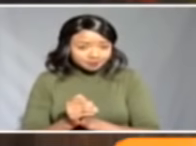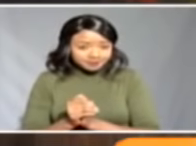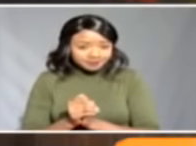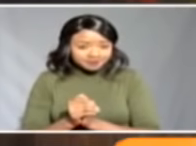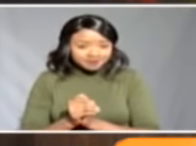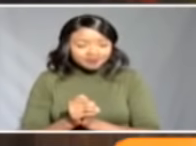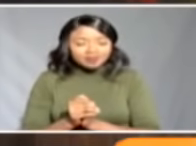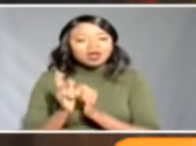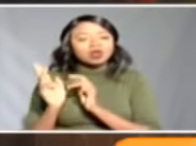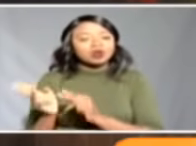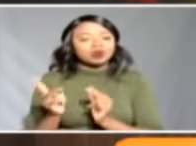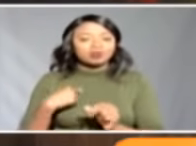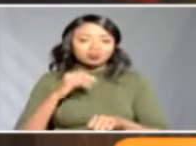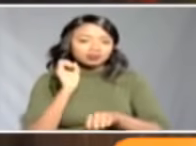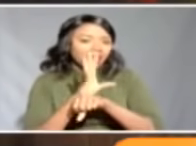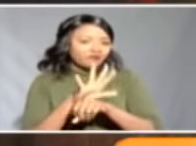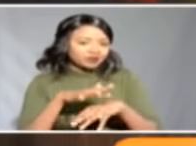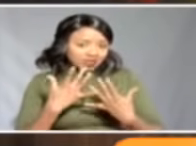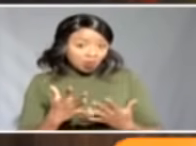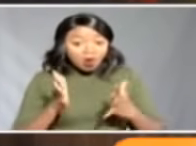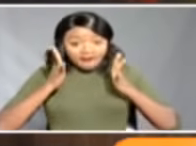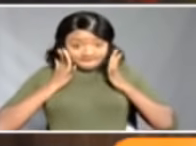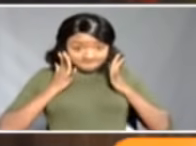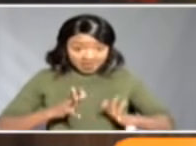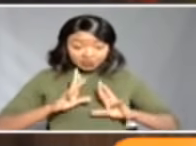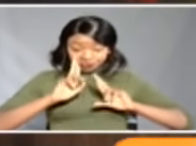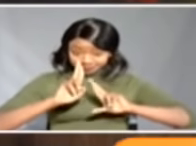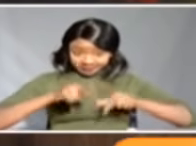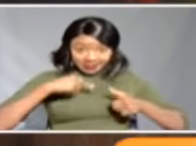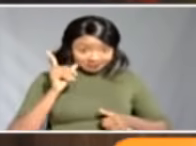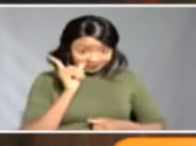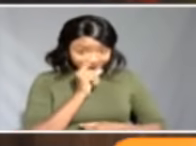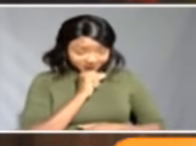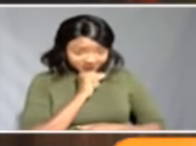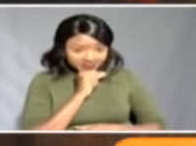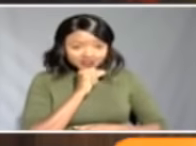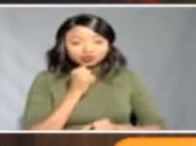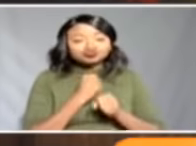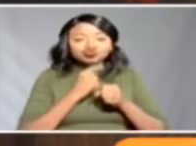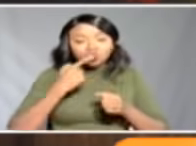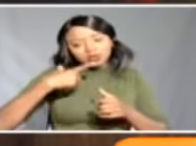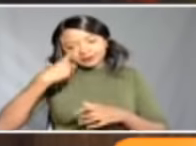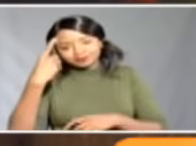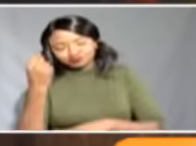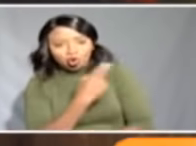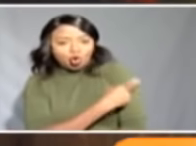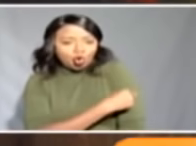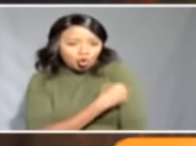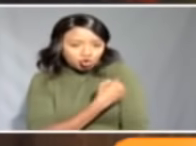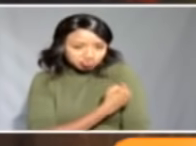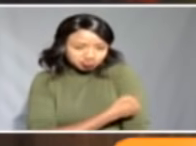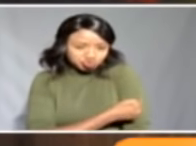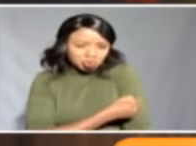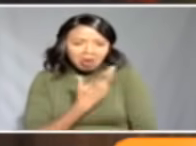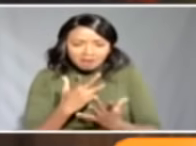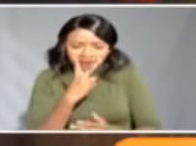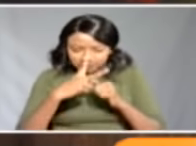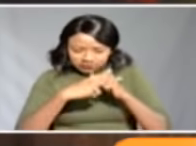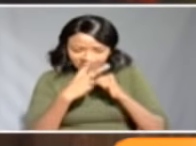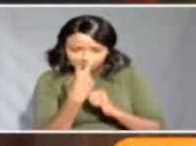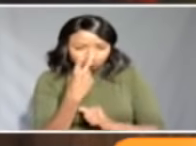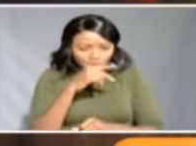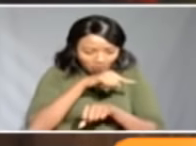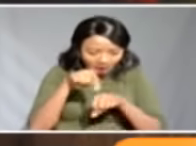Ideally, we advise victims of sexual and gender-based violence to seek medical attention within a span of 72 hours.